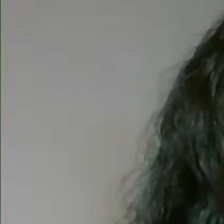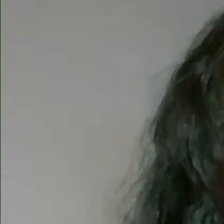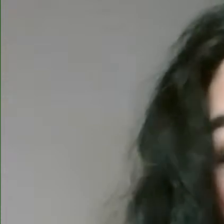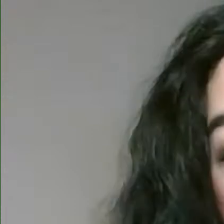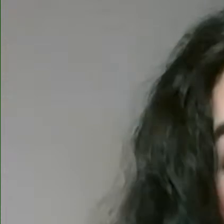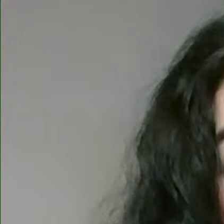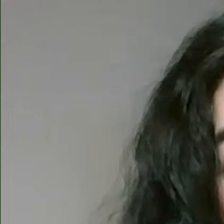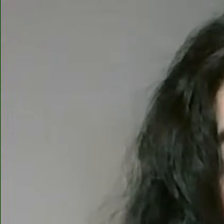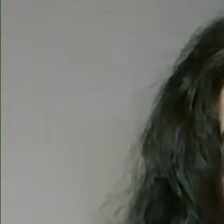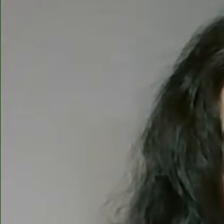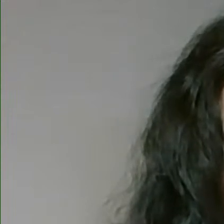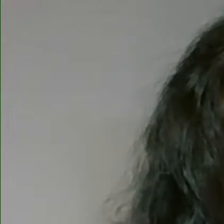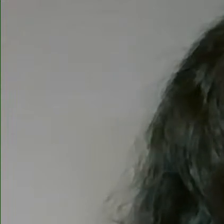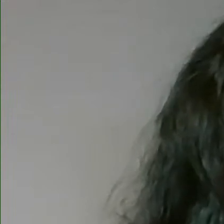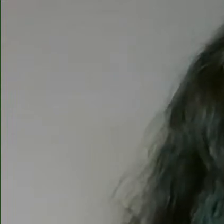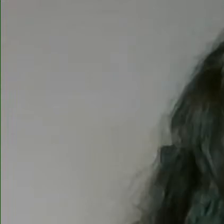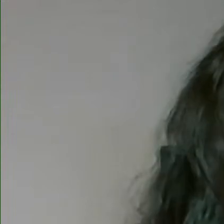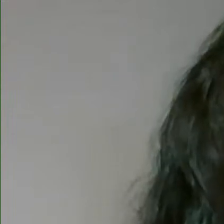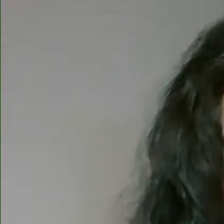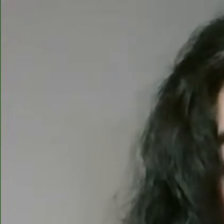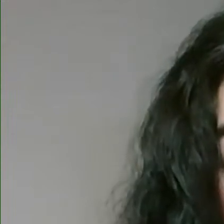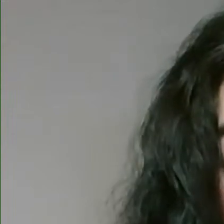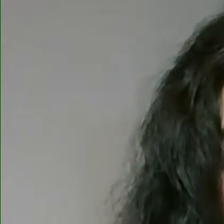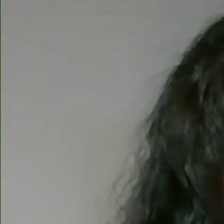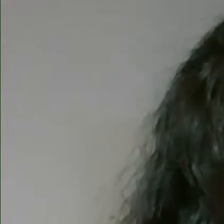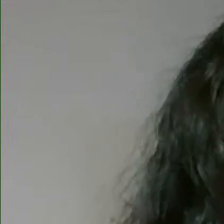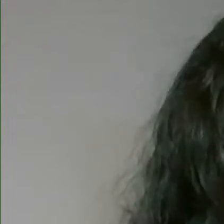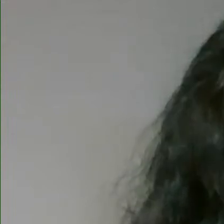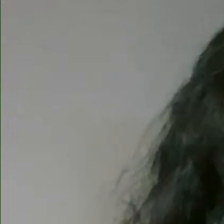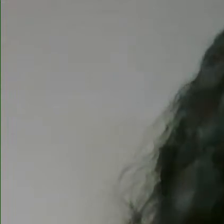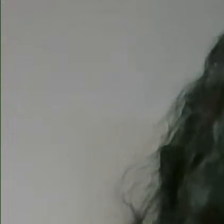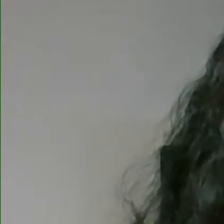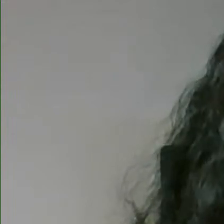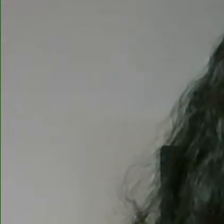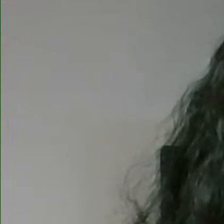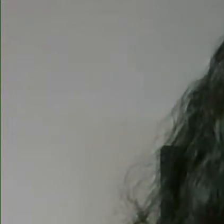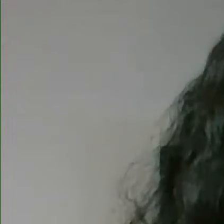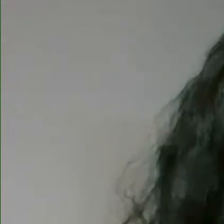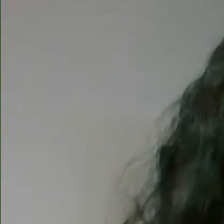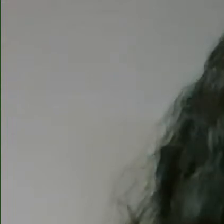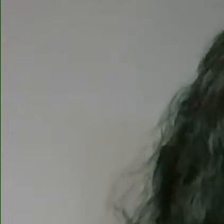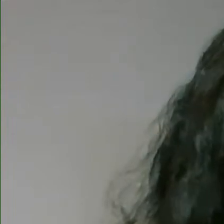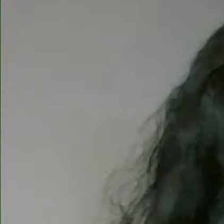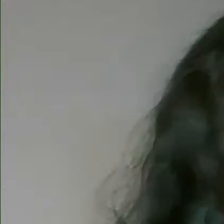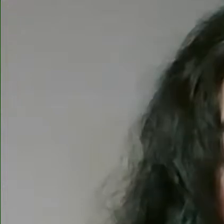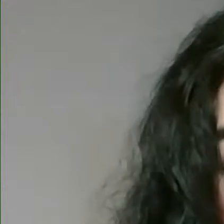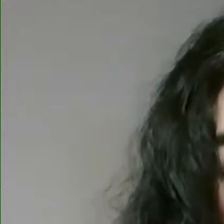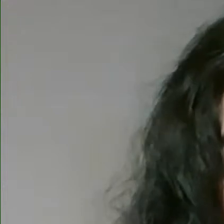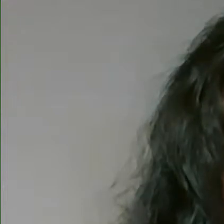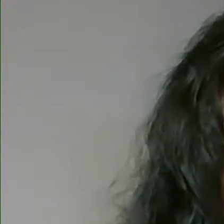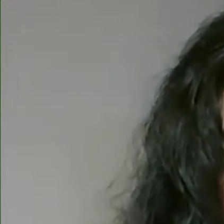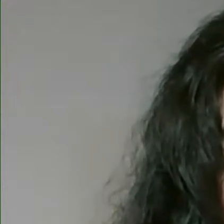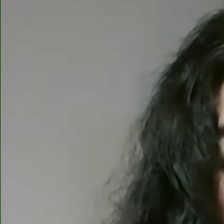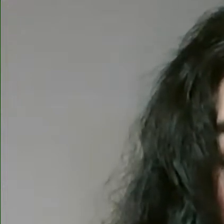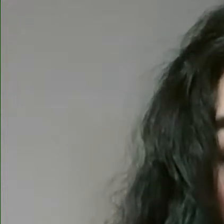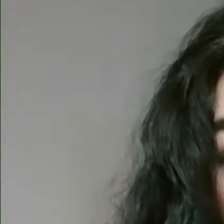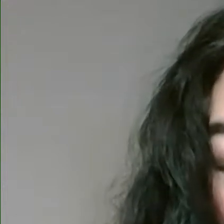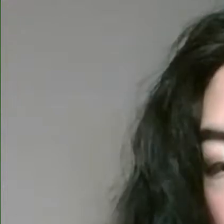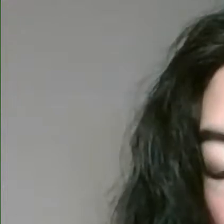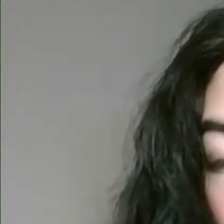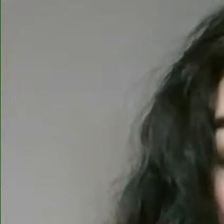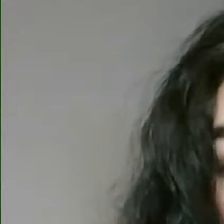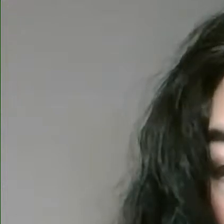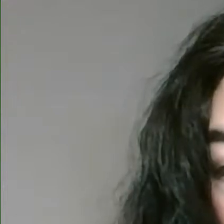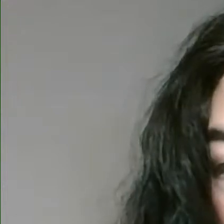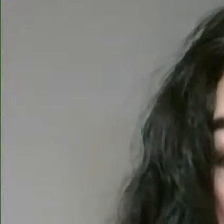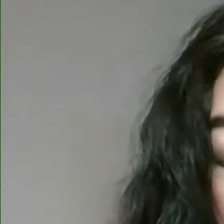access to it. In addition, from a daily perspective, as we've noted, in particular around ICU and ventilators, when